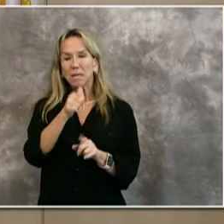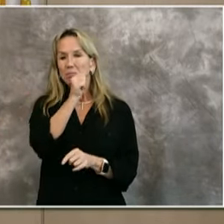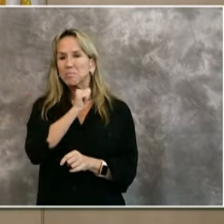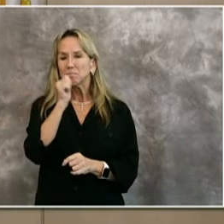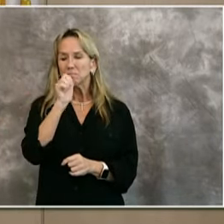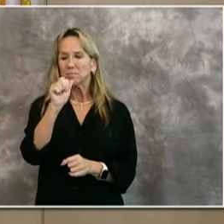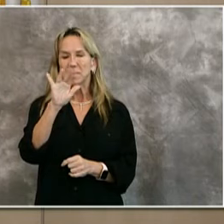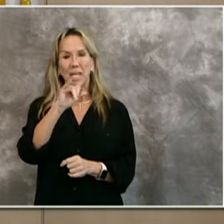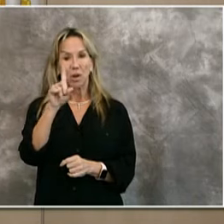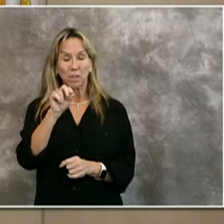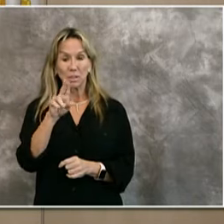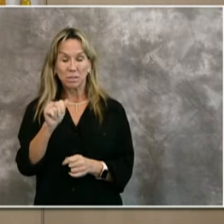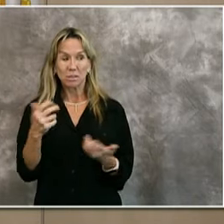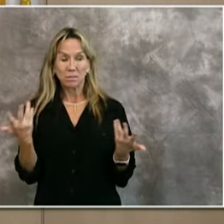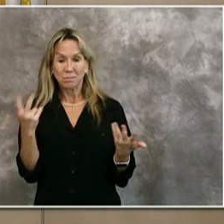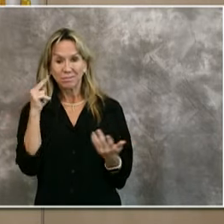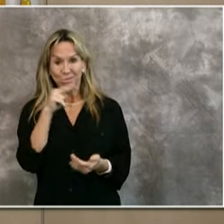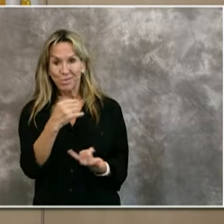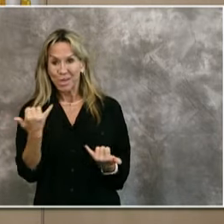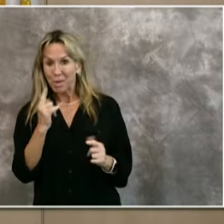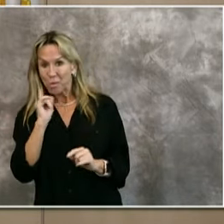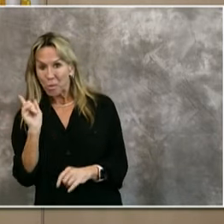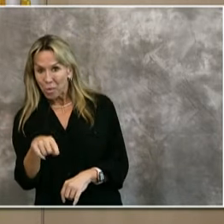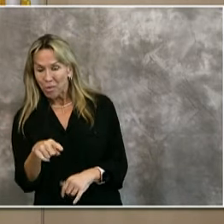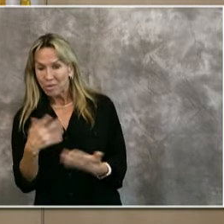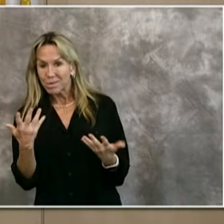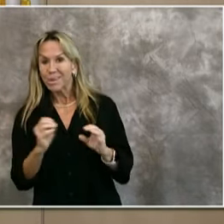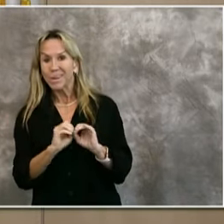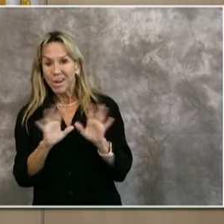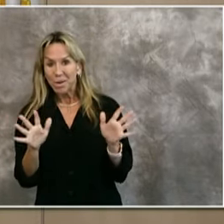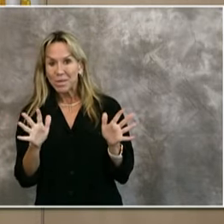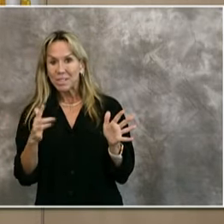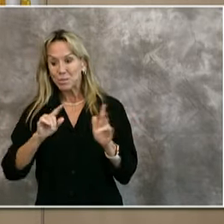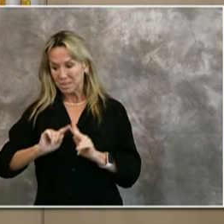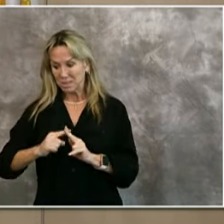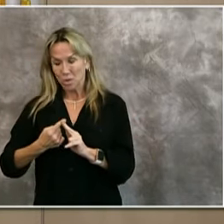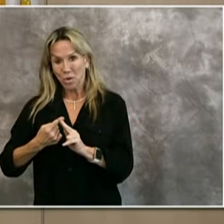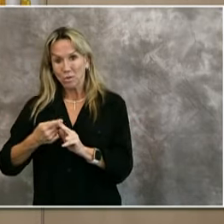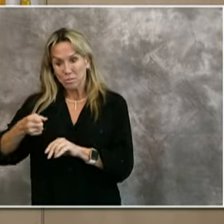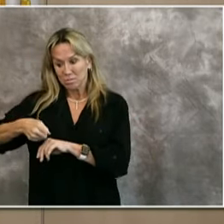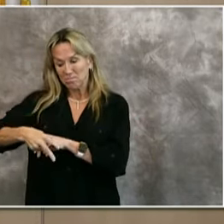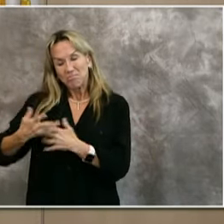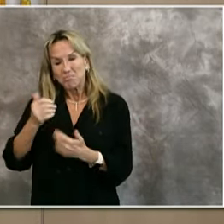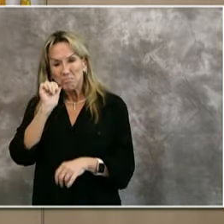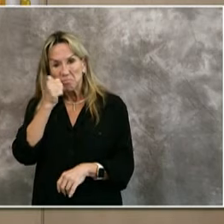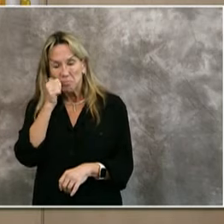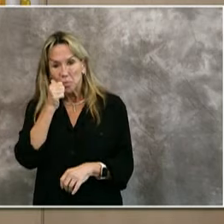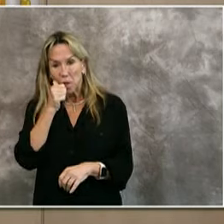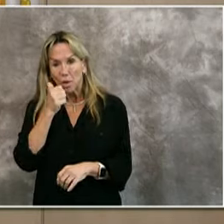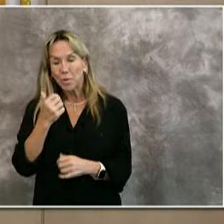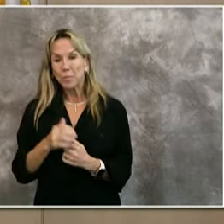Arizona, obviously, given the fact that this order is effective as of tomorrow,